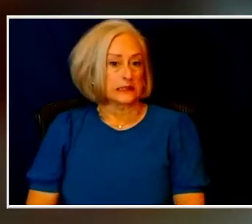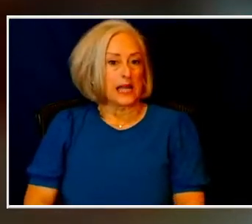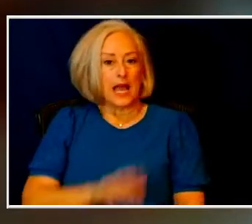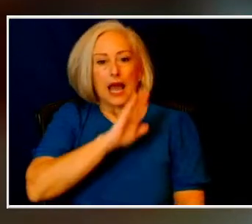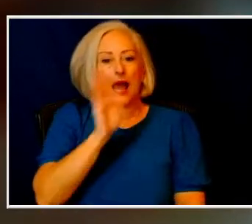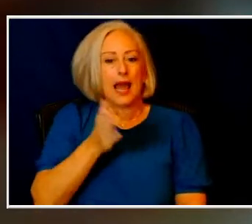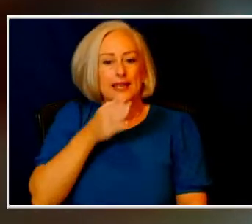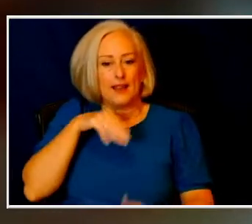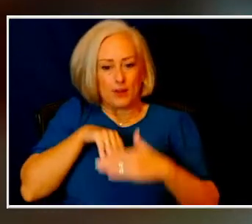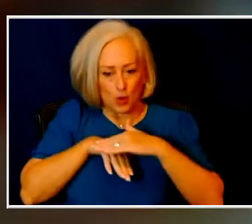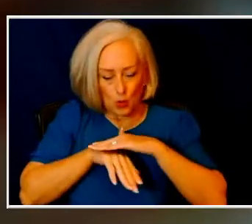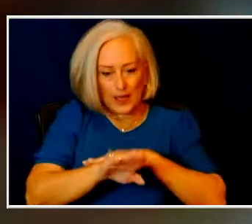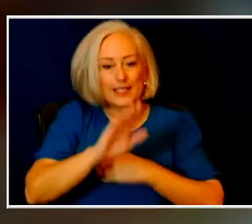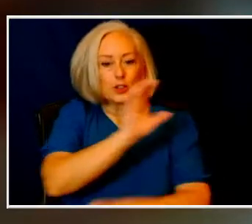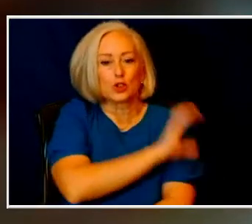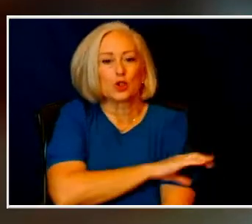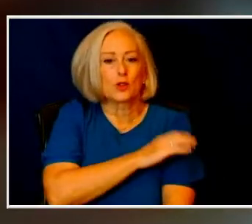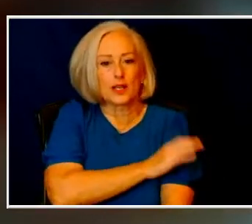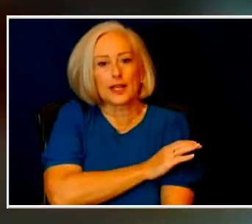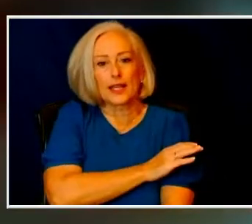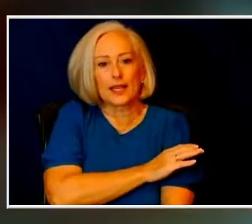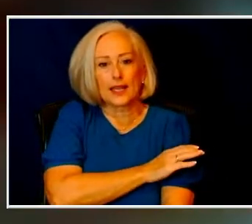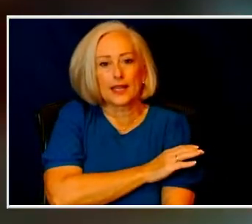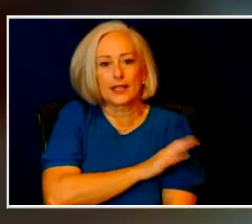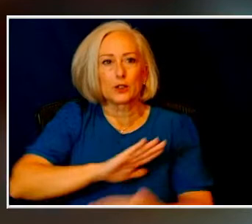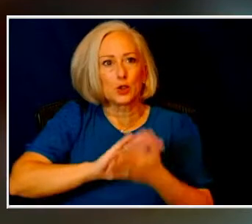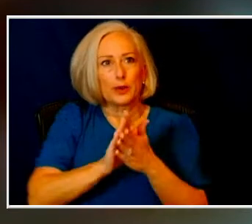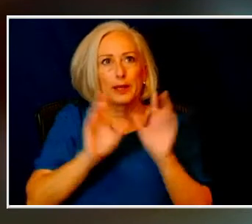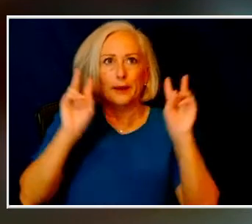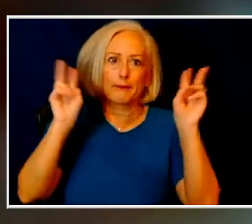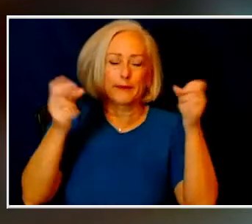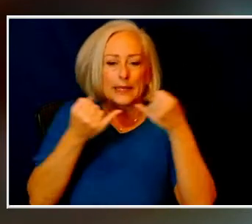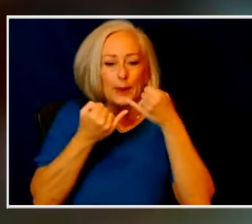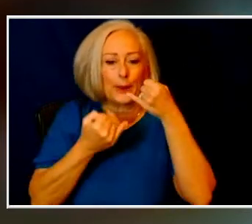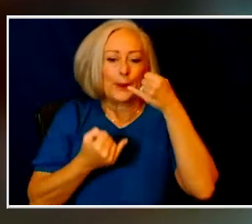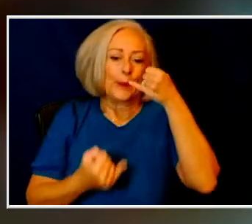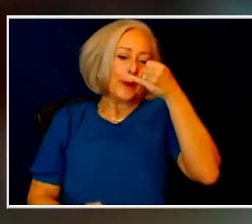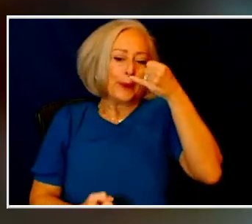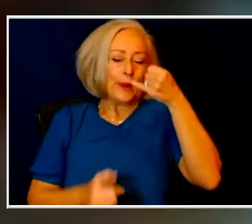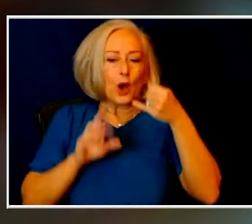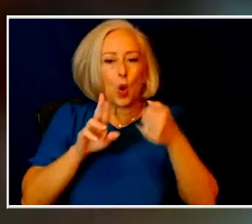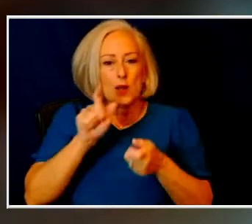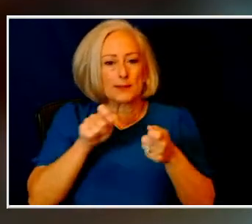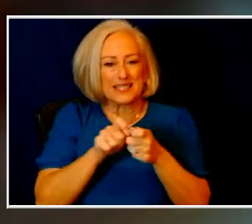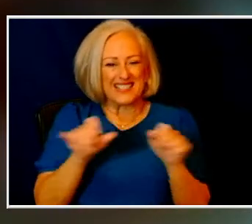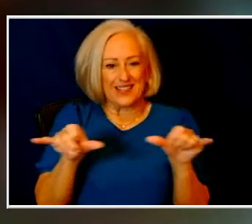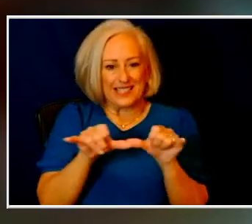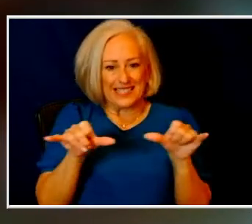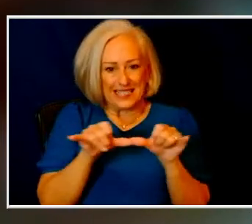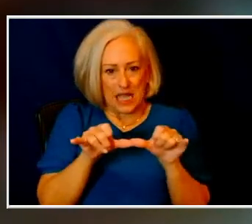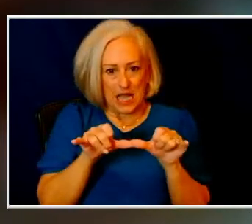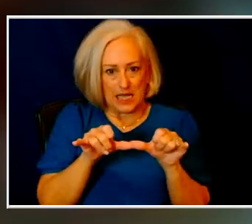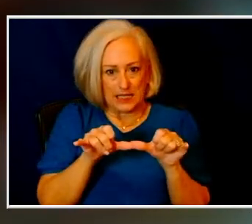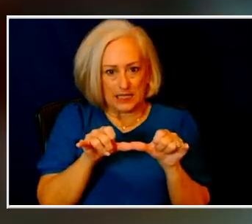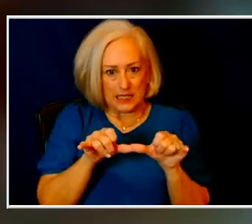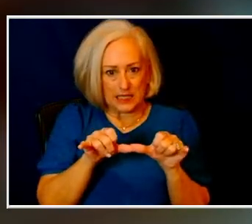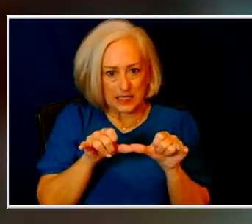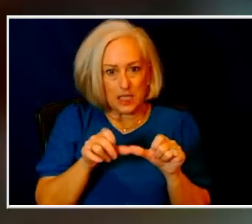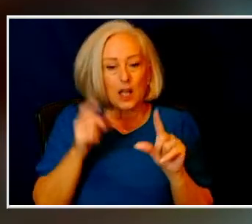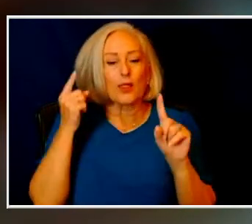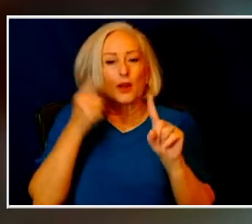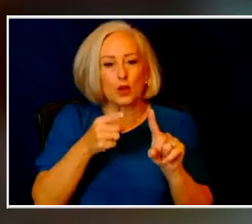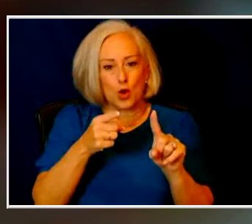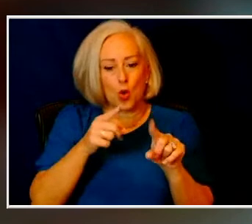clinic for to get, quote, skinny or be a certain size. I entered it to get my liver enzymes